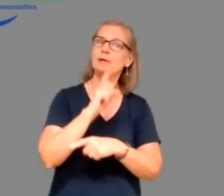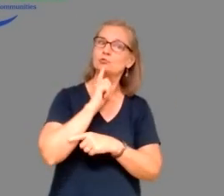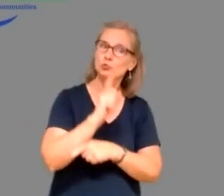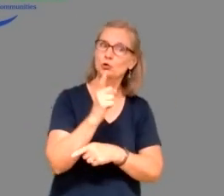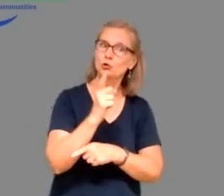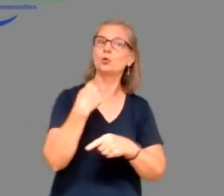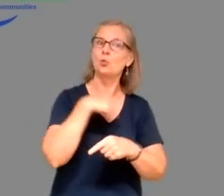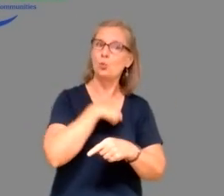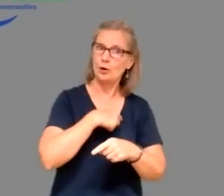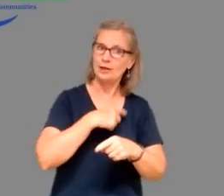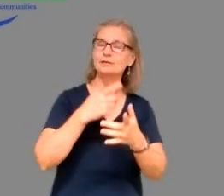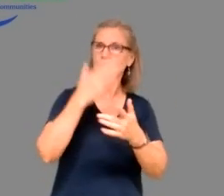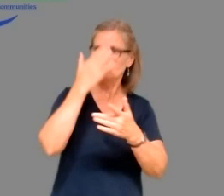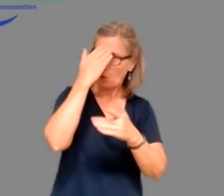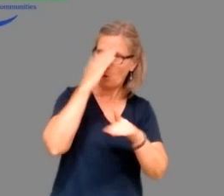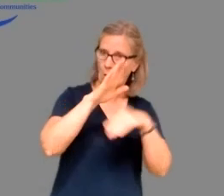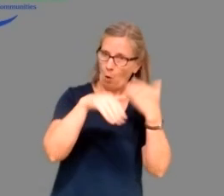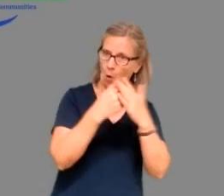COVID-19.